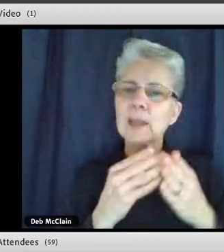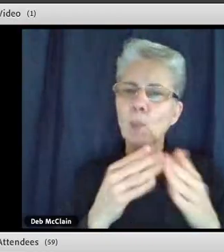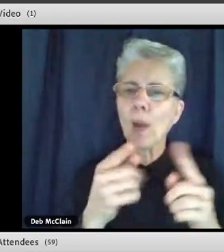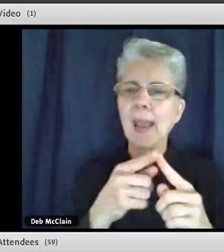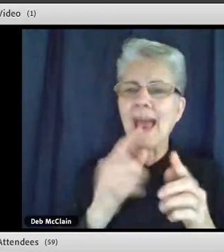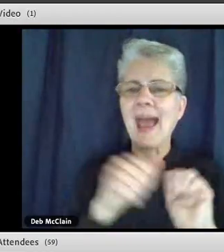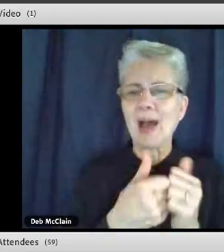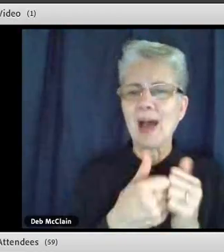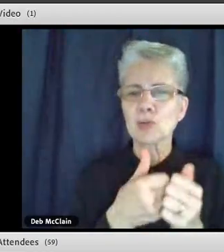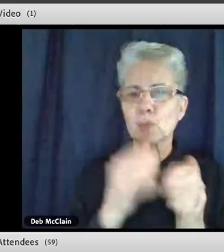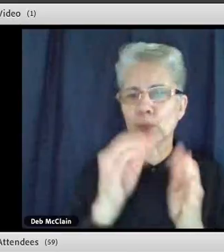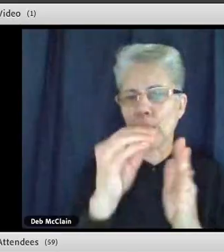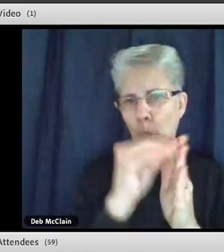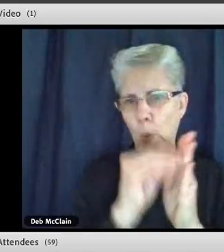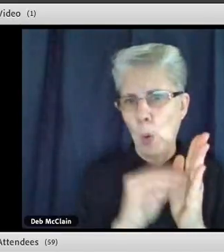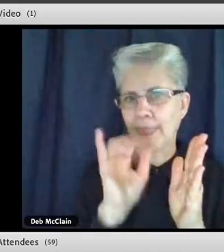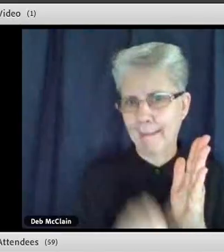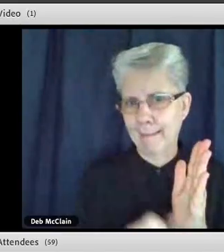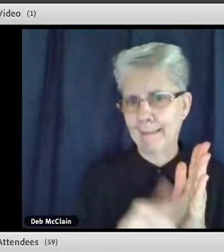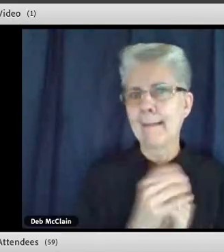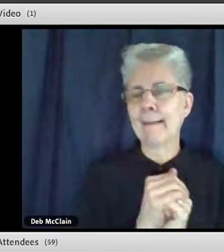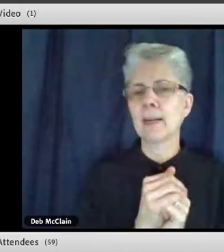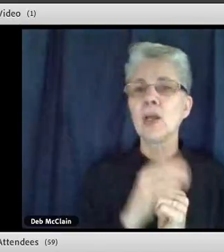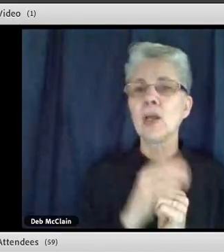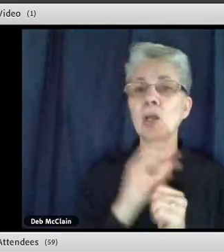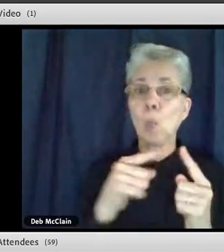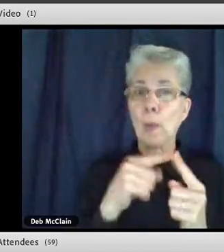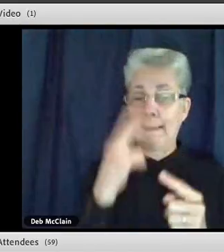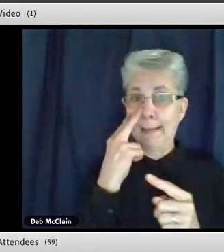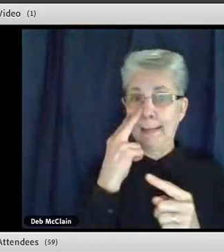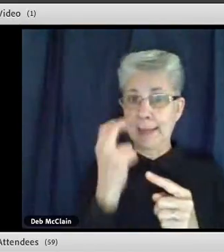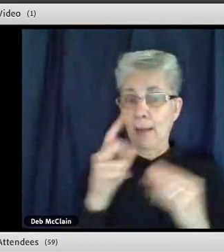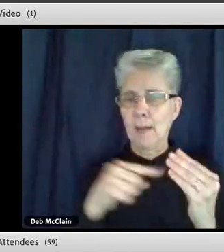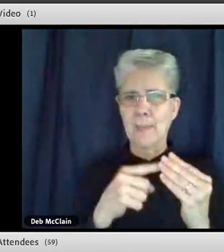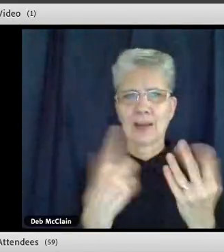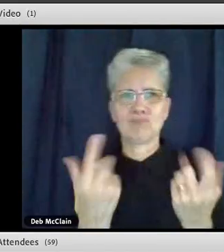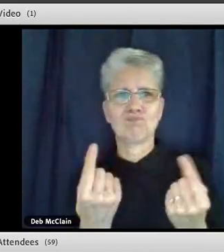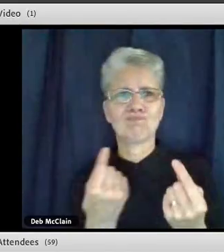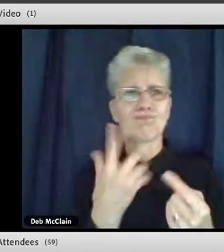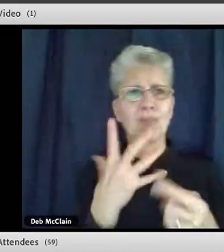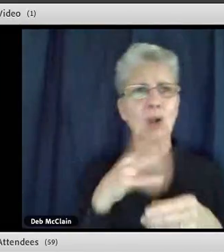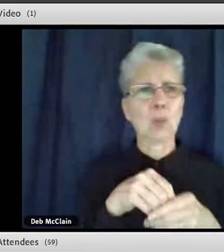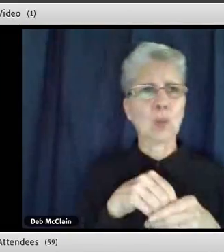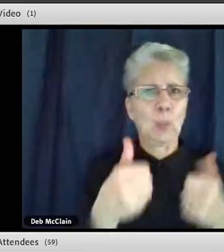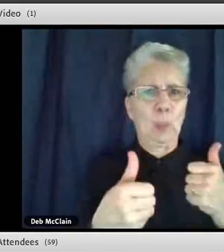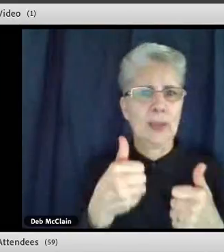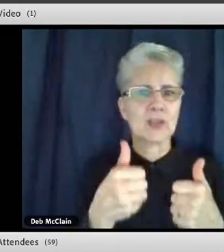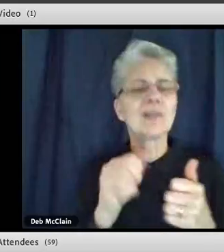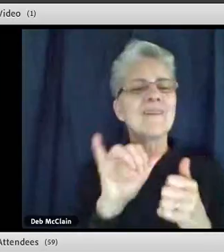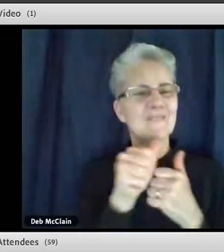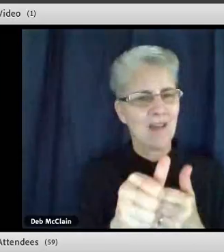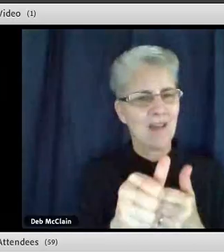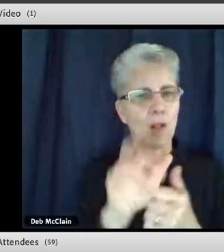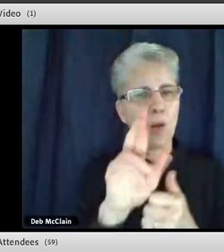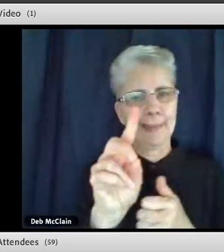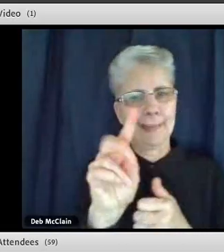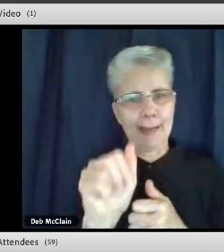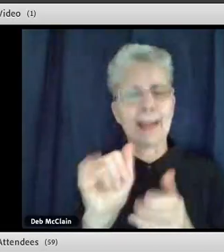that information. So once again, when in doubt about what to include, this is where we go. Okay, this is our